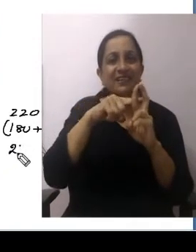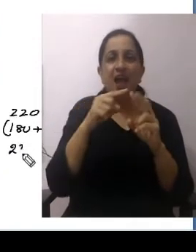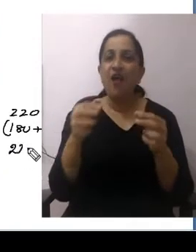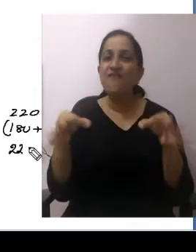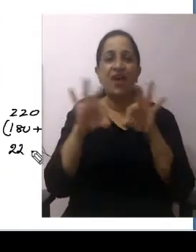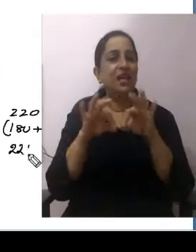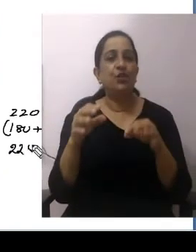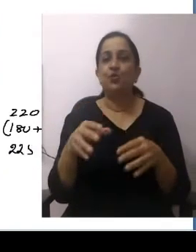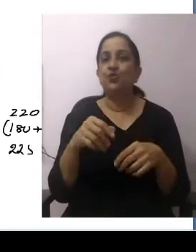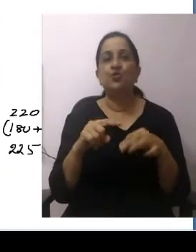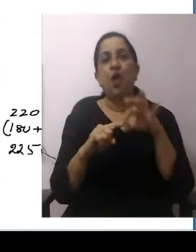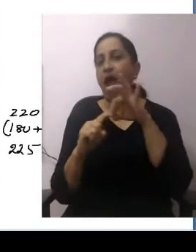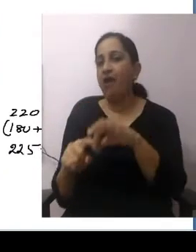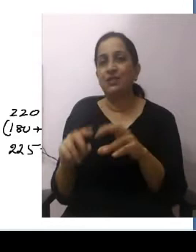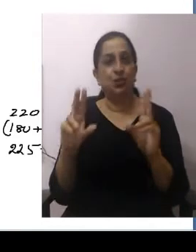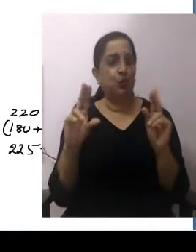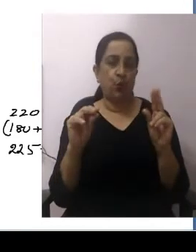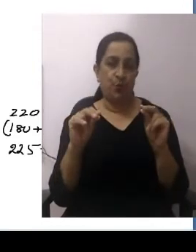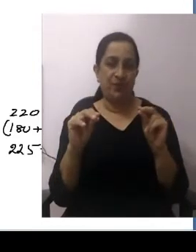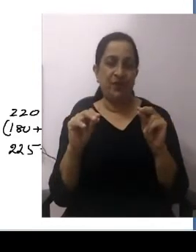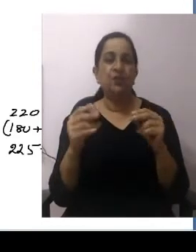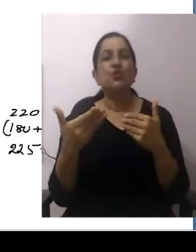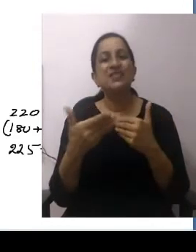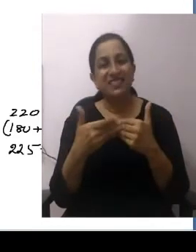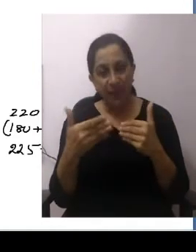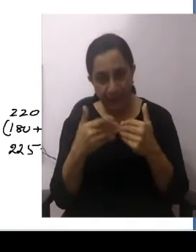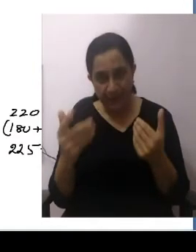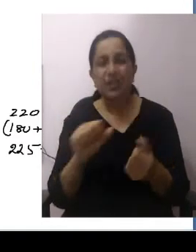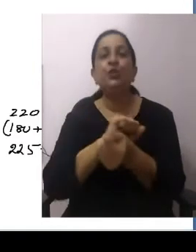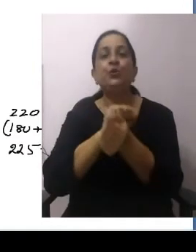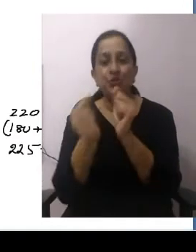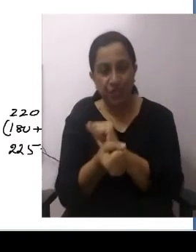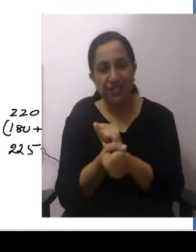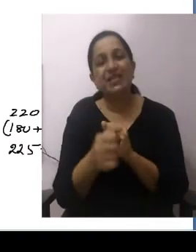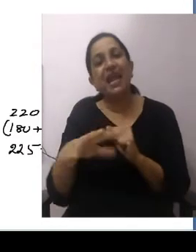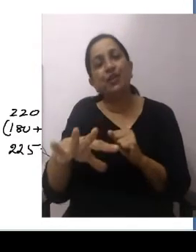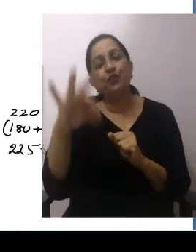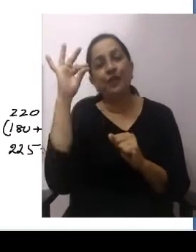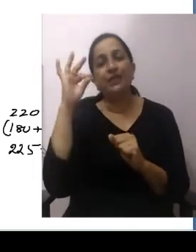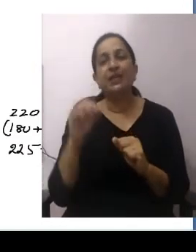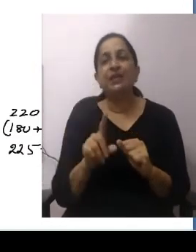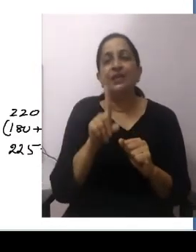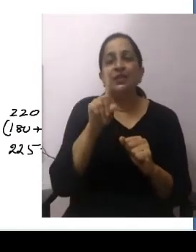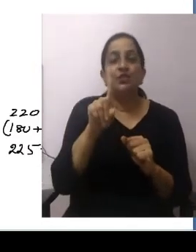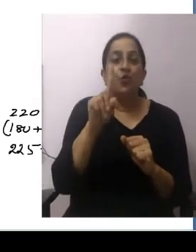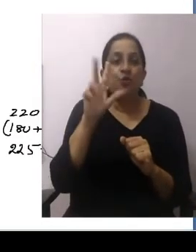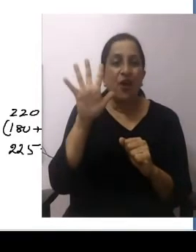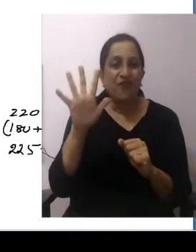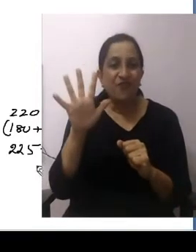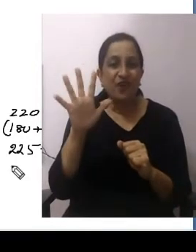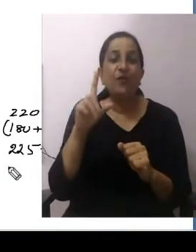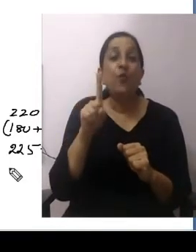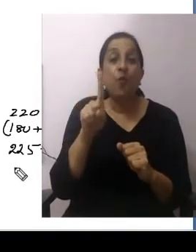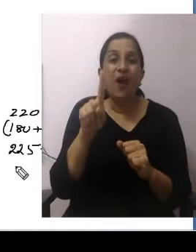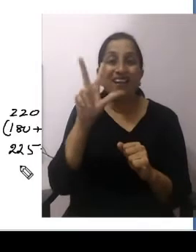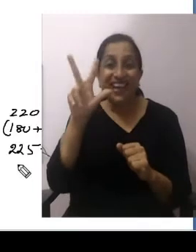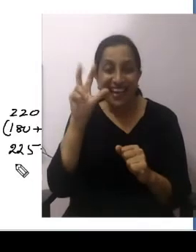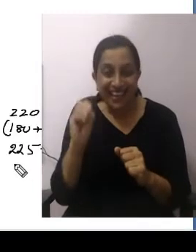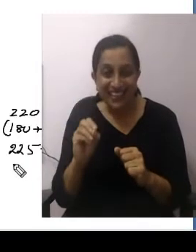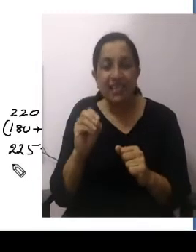225. That is, you can do it as 180 plus 45,